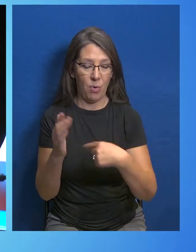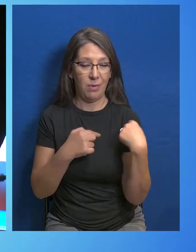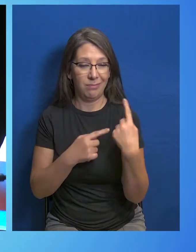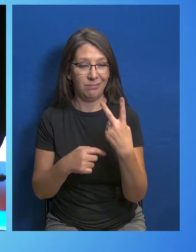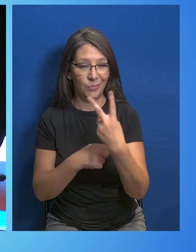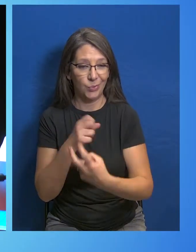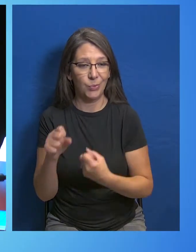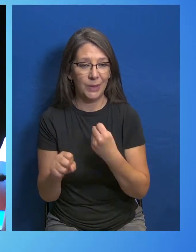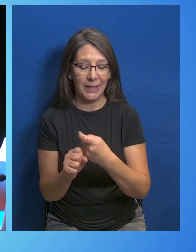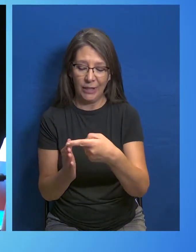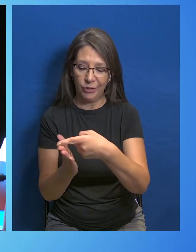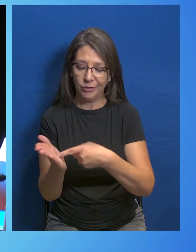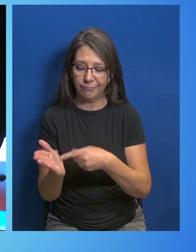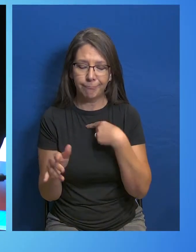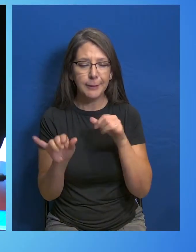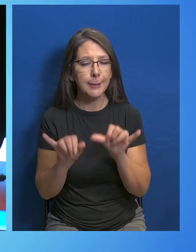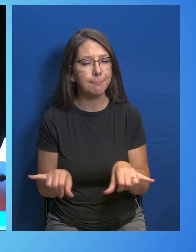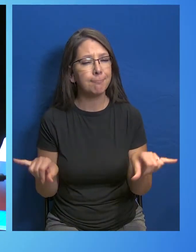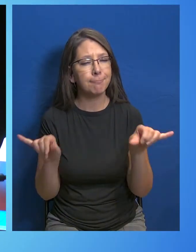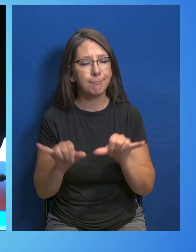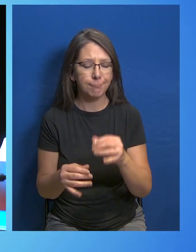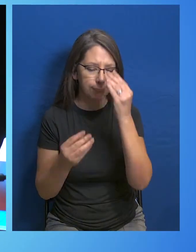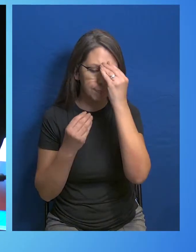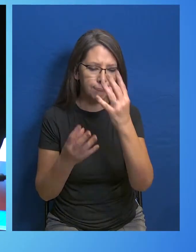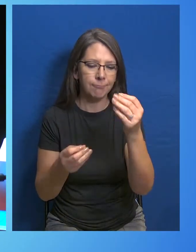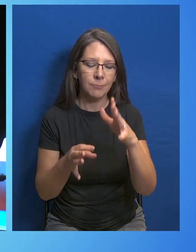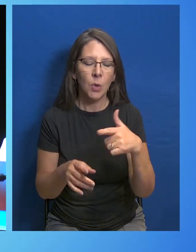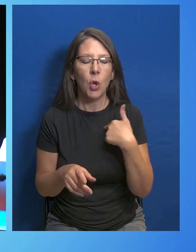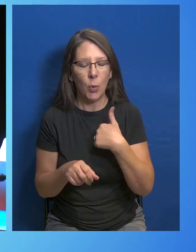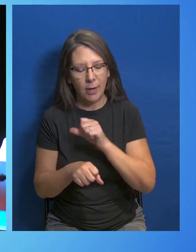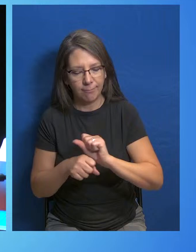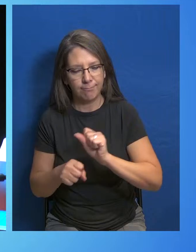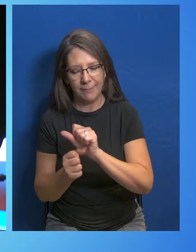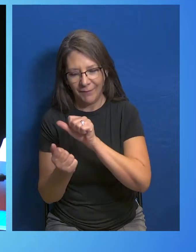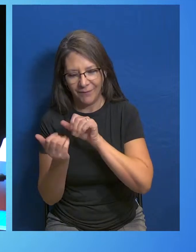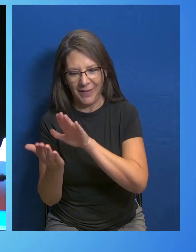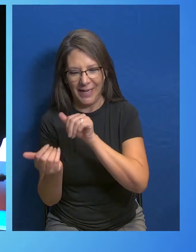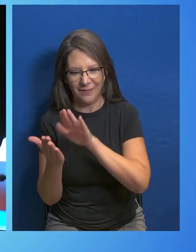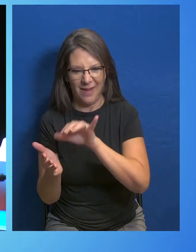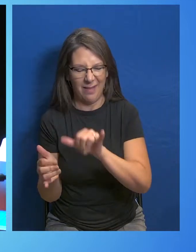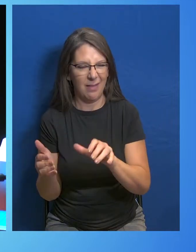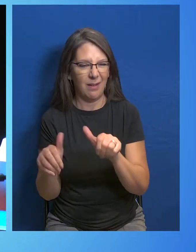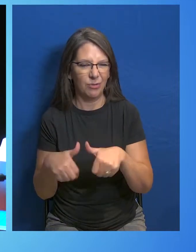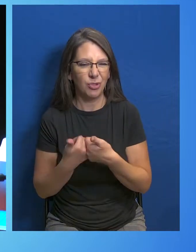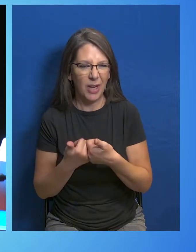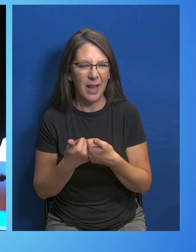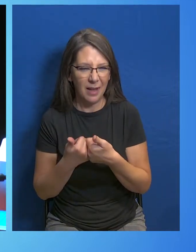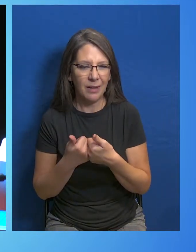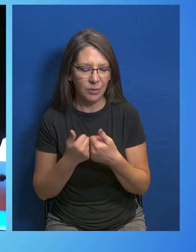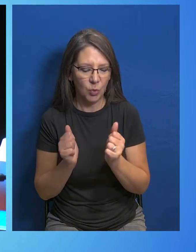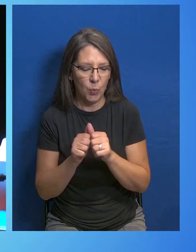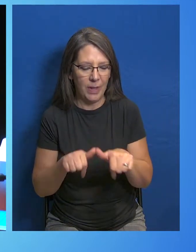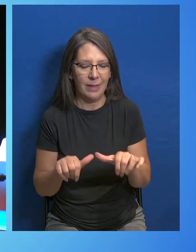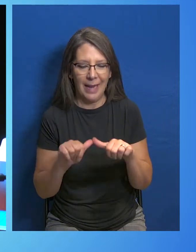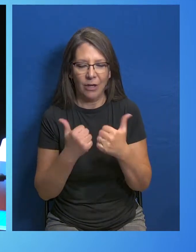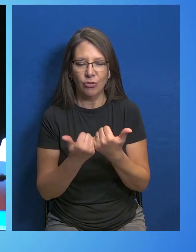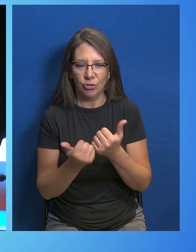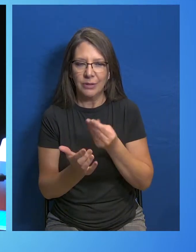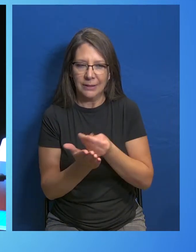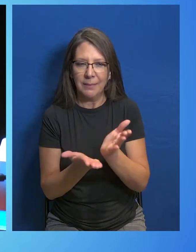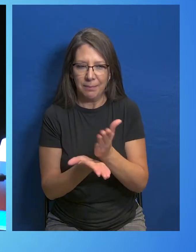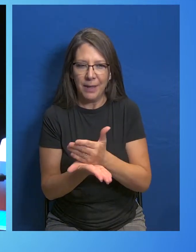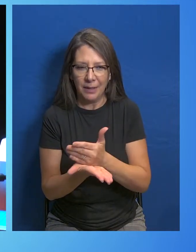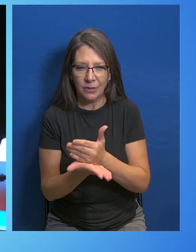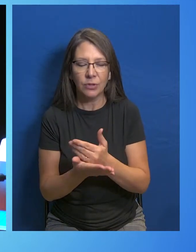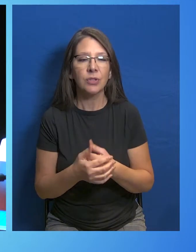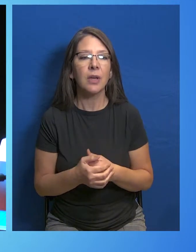there continues to be ongoing work to address the financial challenges we have been facing with the agency's budget.